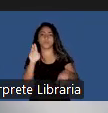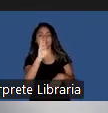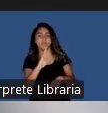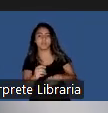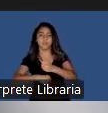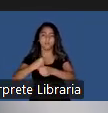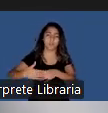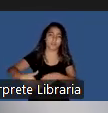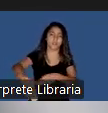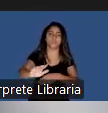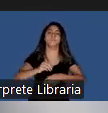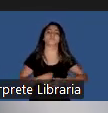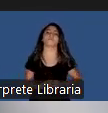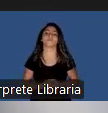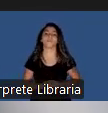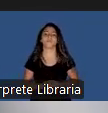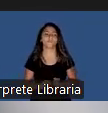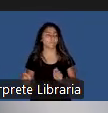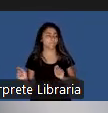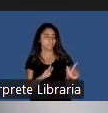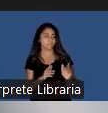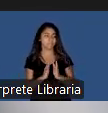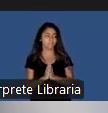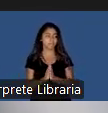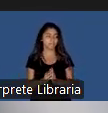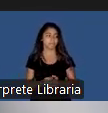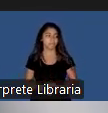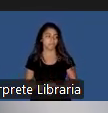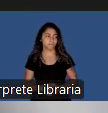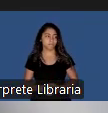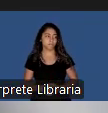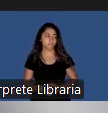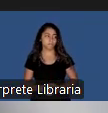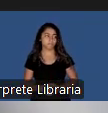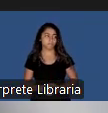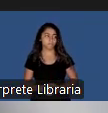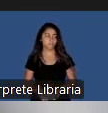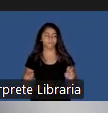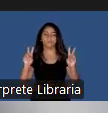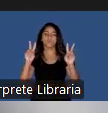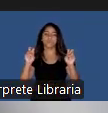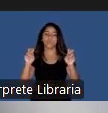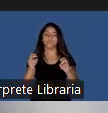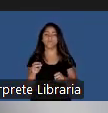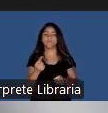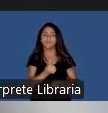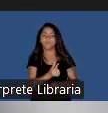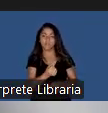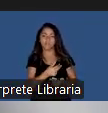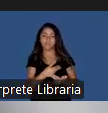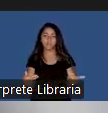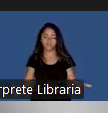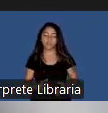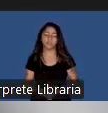buying at Shopping Brazil in the future. Now we'll talk about financial services. We see we are